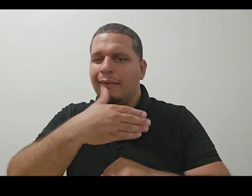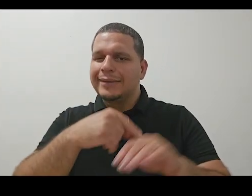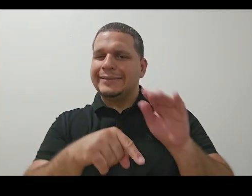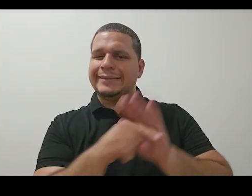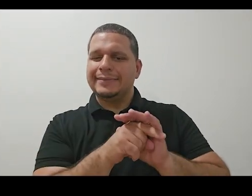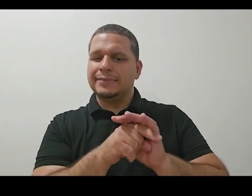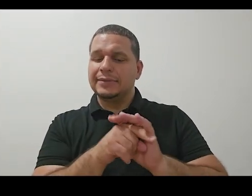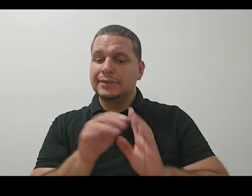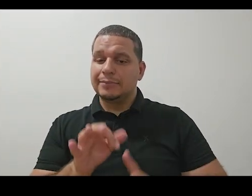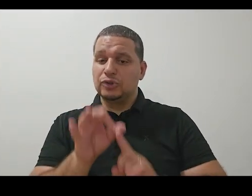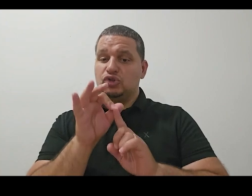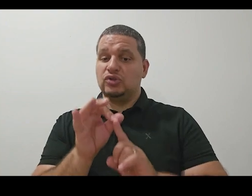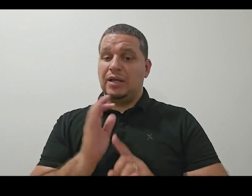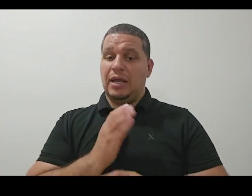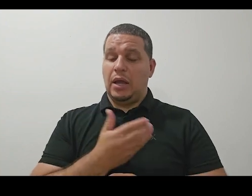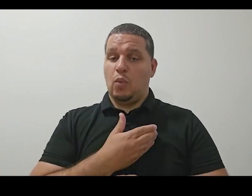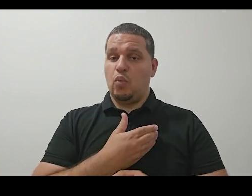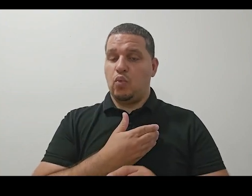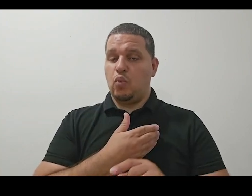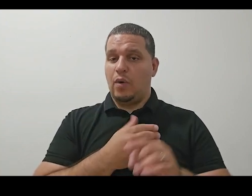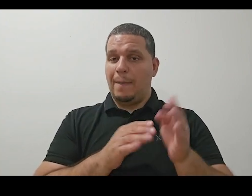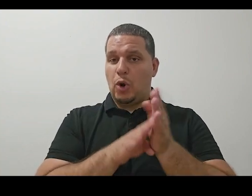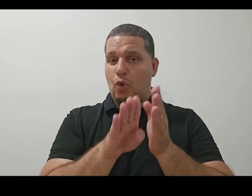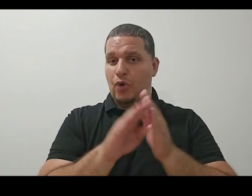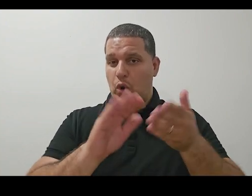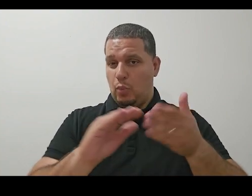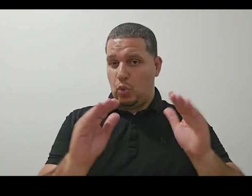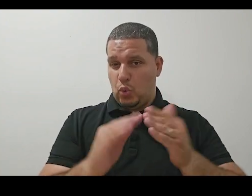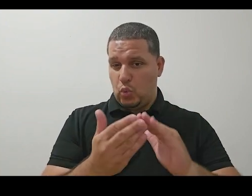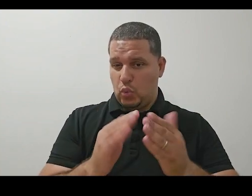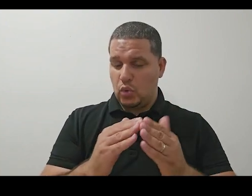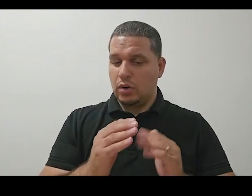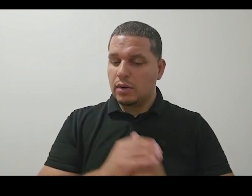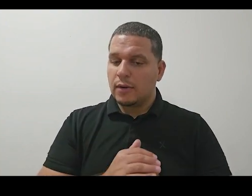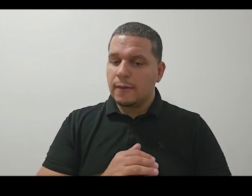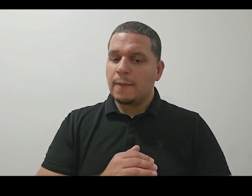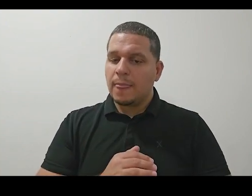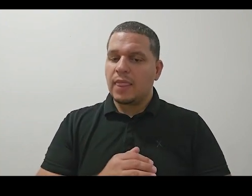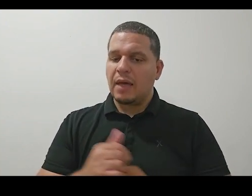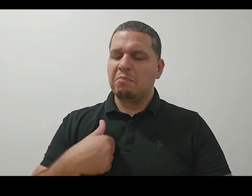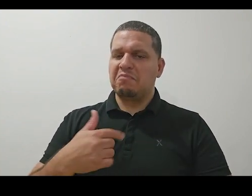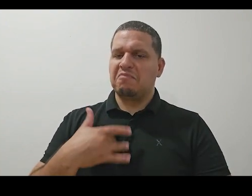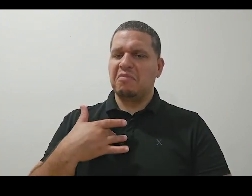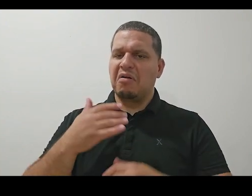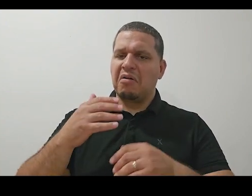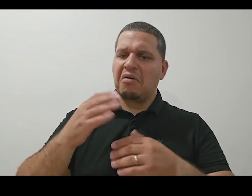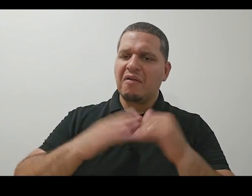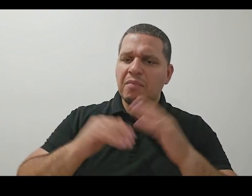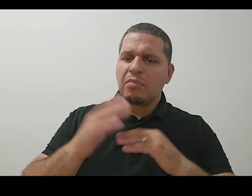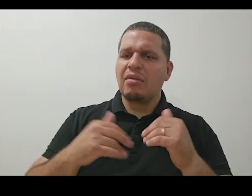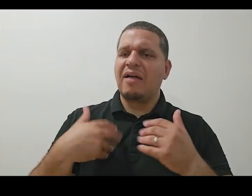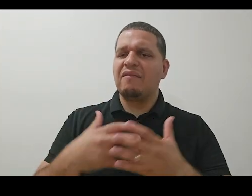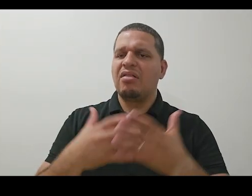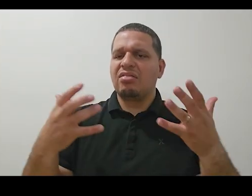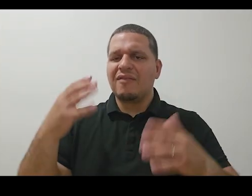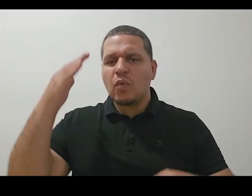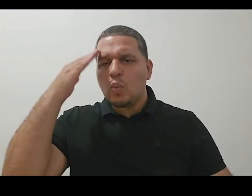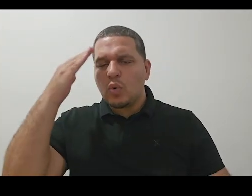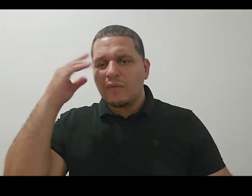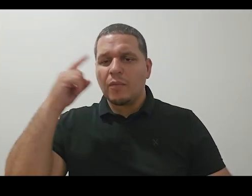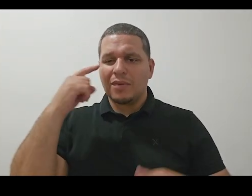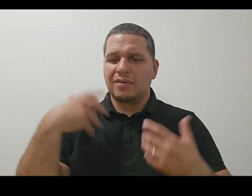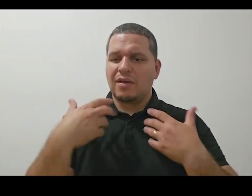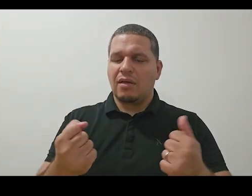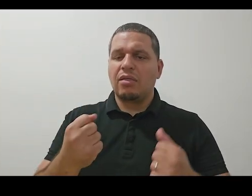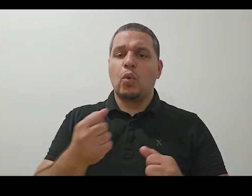in especially our minority communities, the communities that aren't very comfortable or have a lot of awareness of mental health